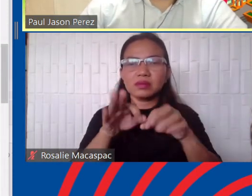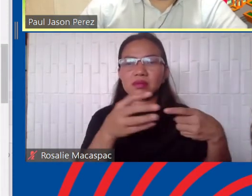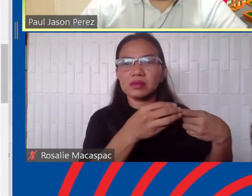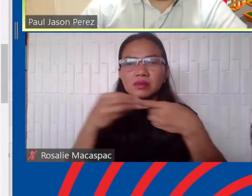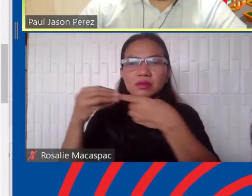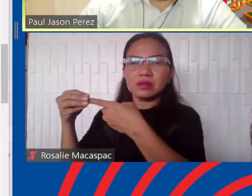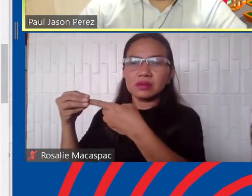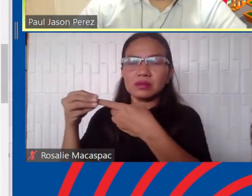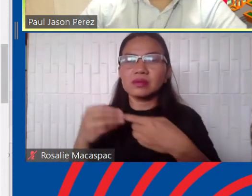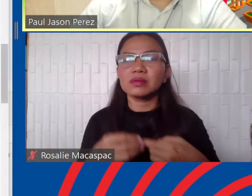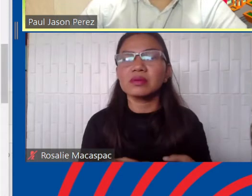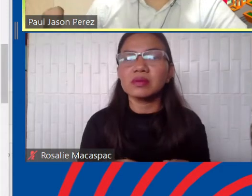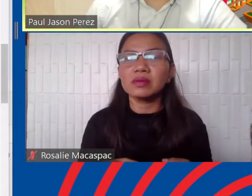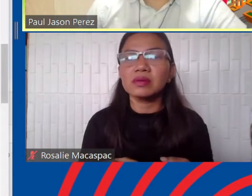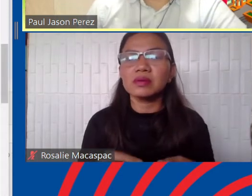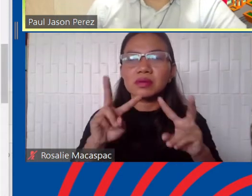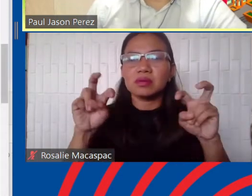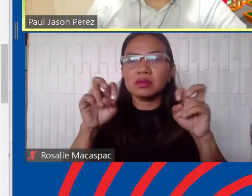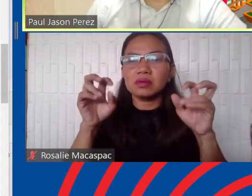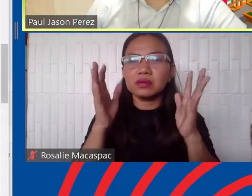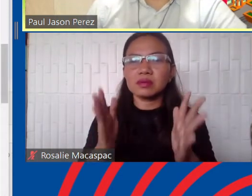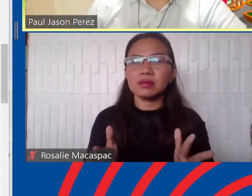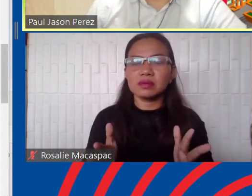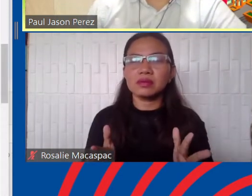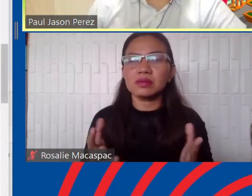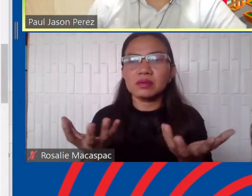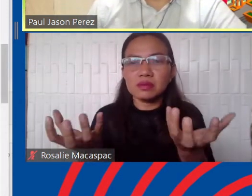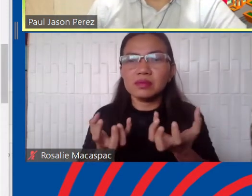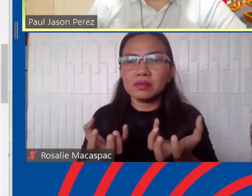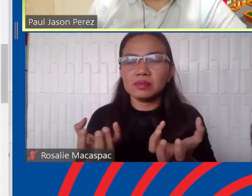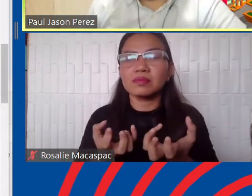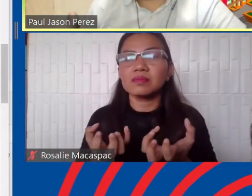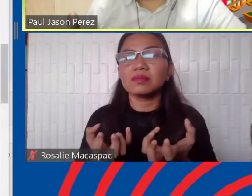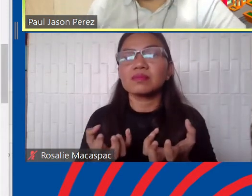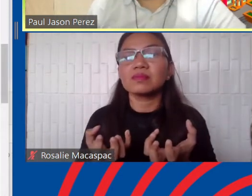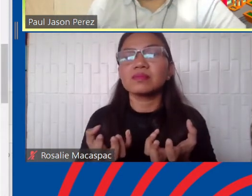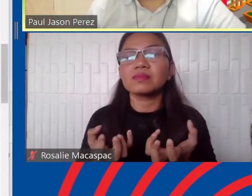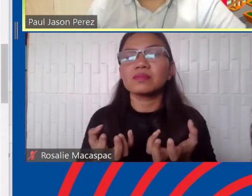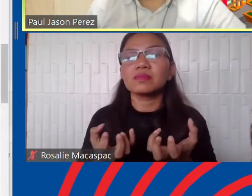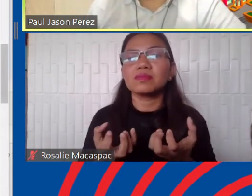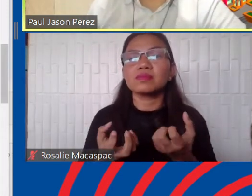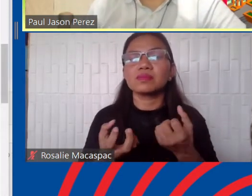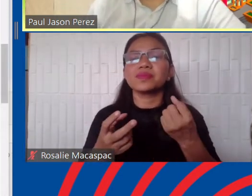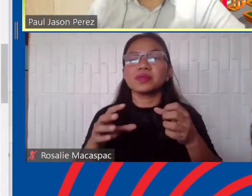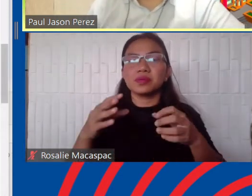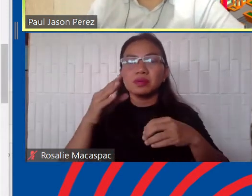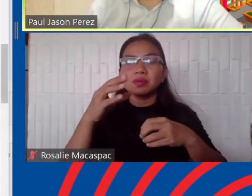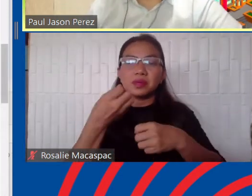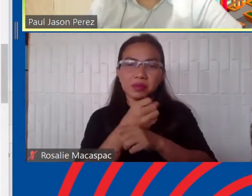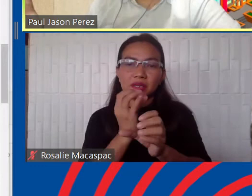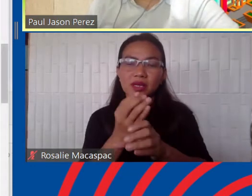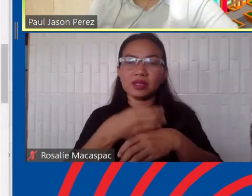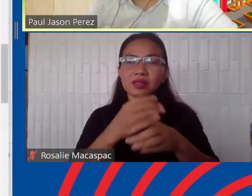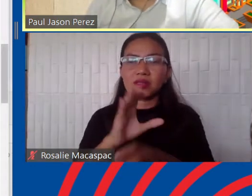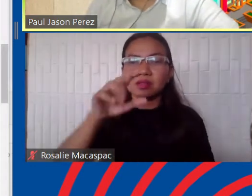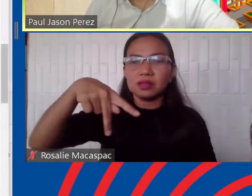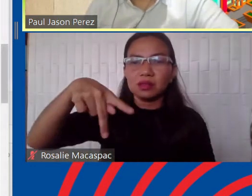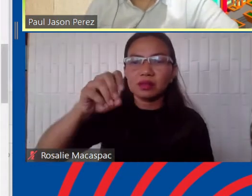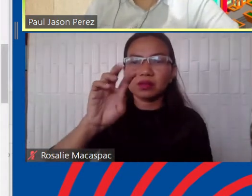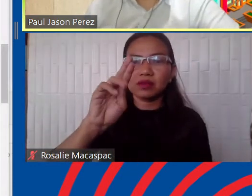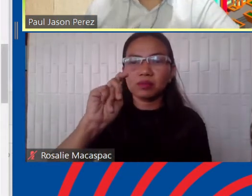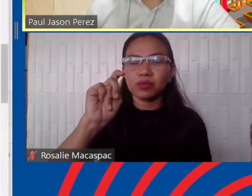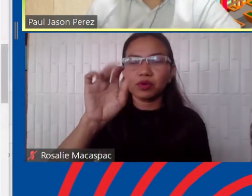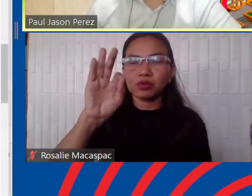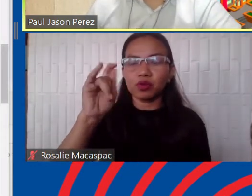for researchers who wants to build their portfolio. So for example, if they presented in a